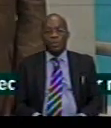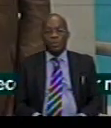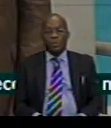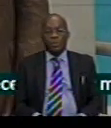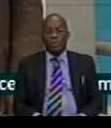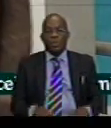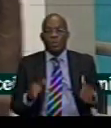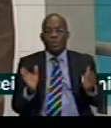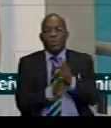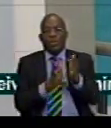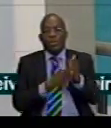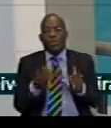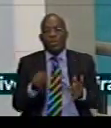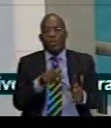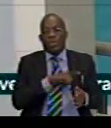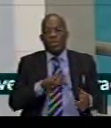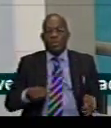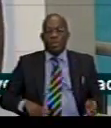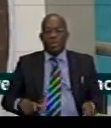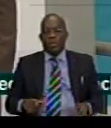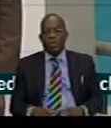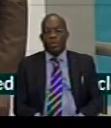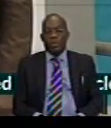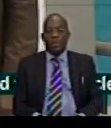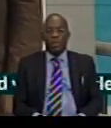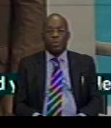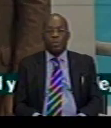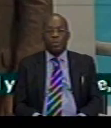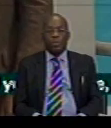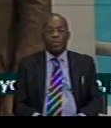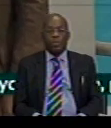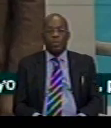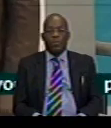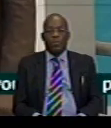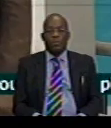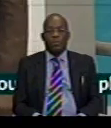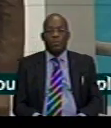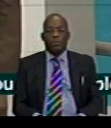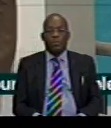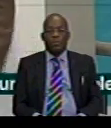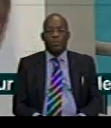Praise the Lord. Let us stand up.